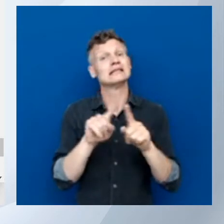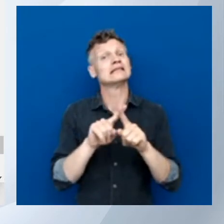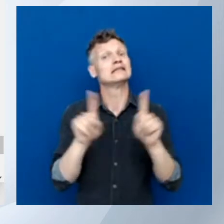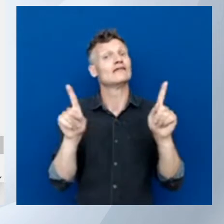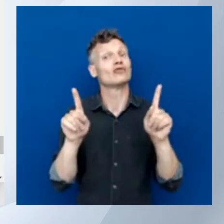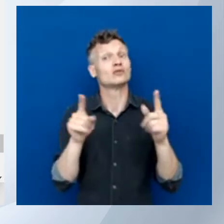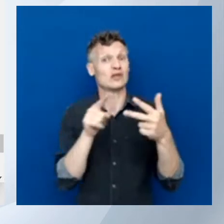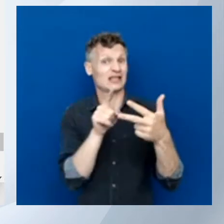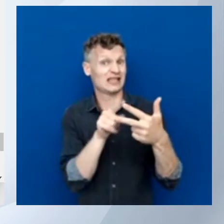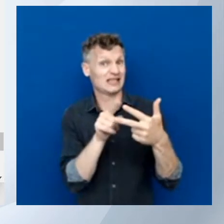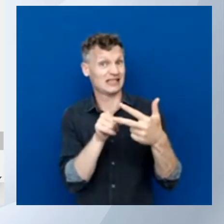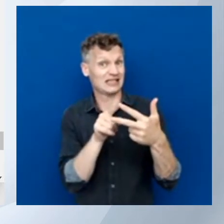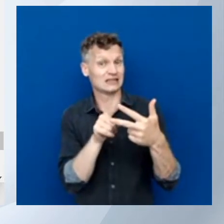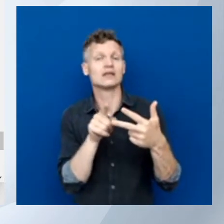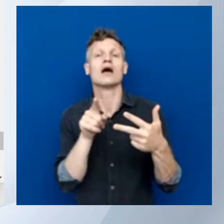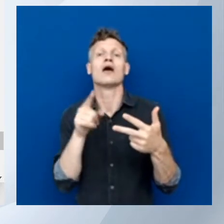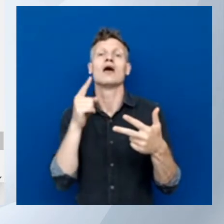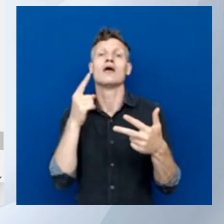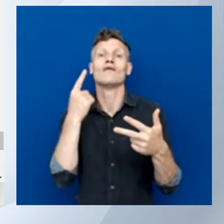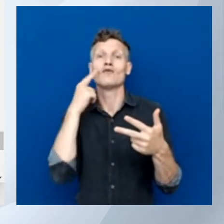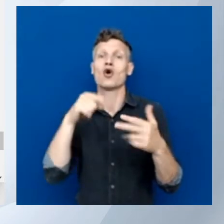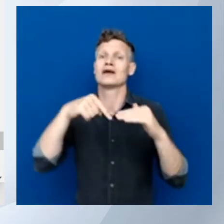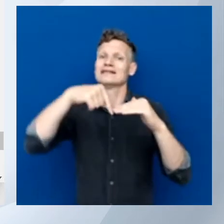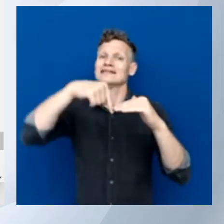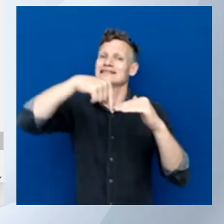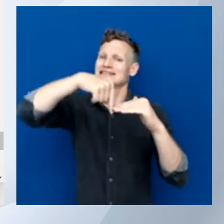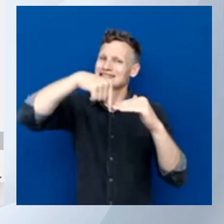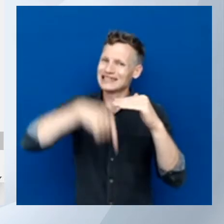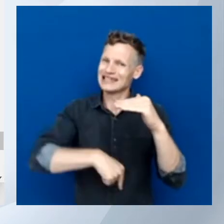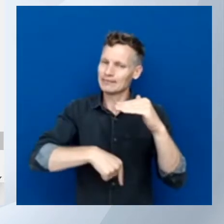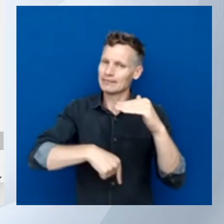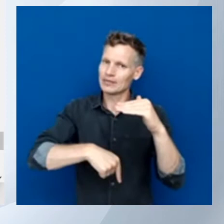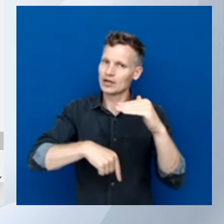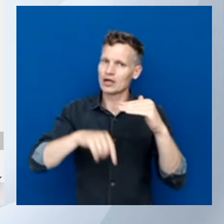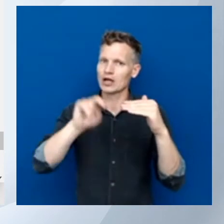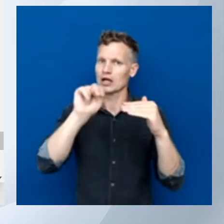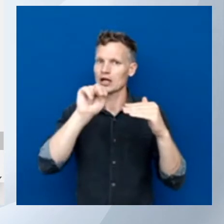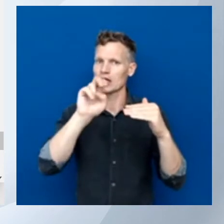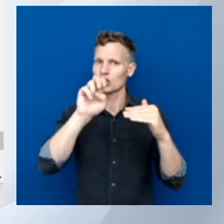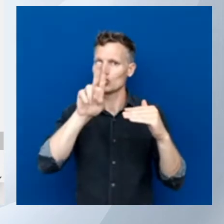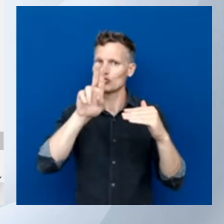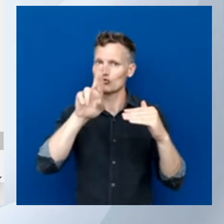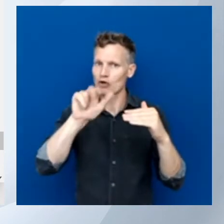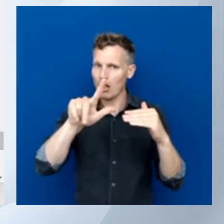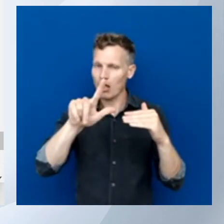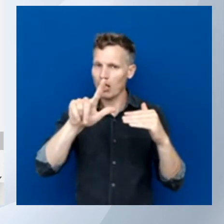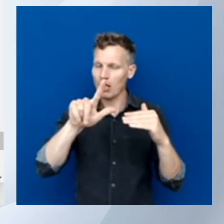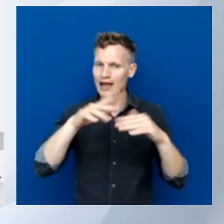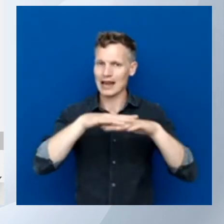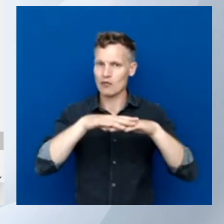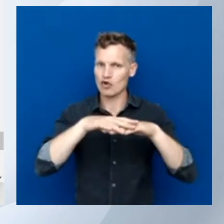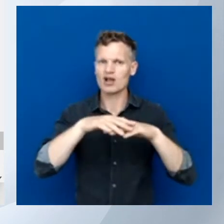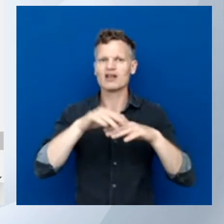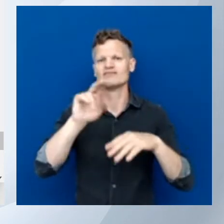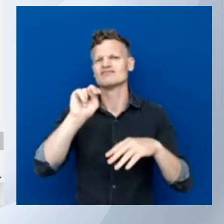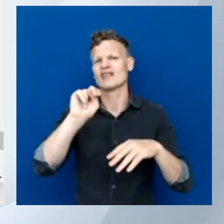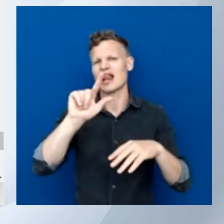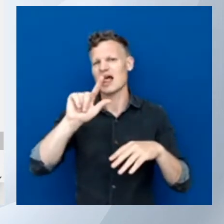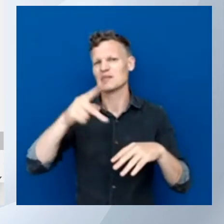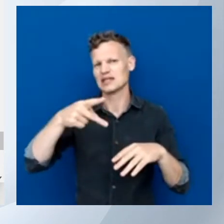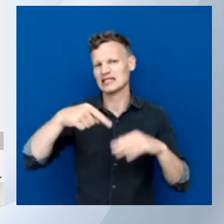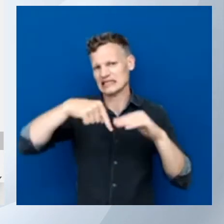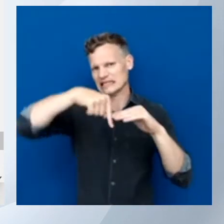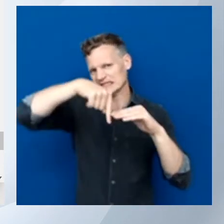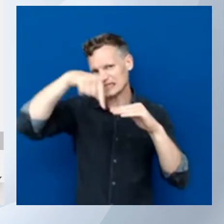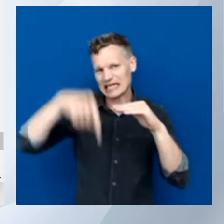it is used for deep neural networks, deep natural language processing models, and it works really well when you want to